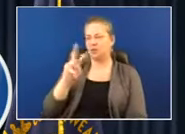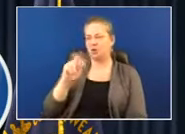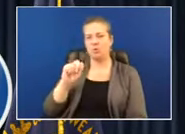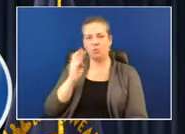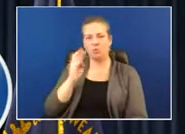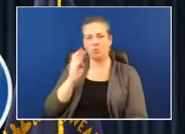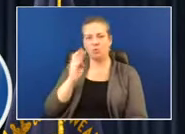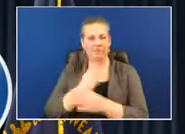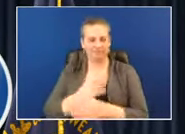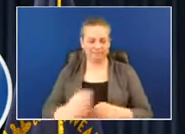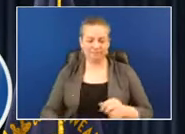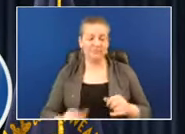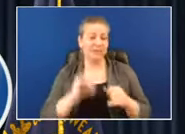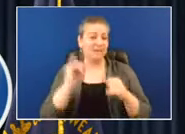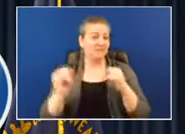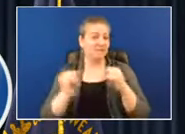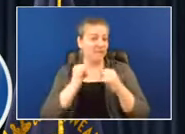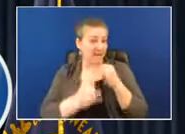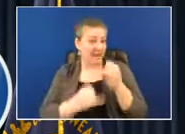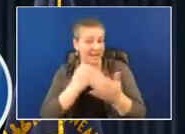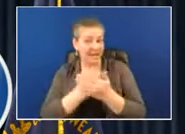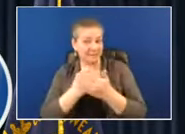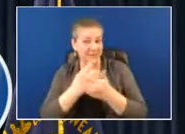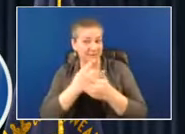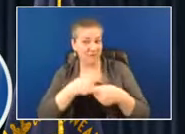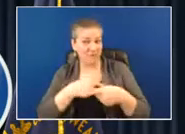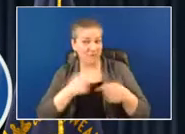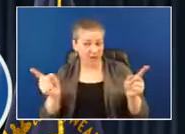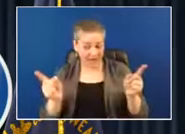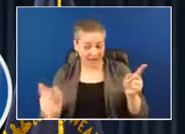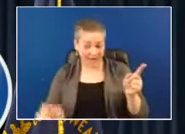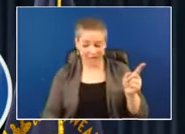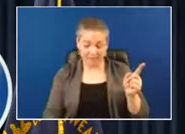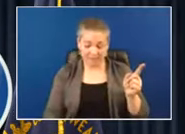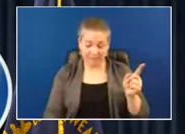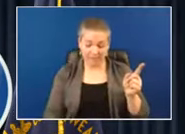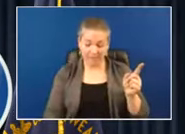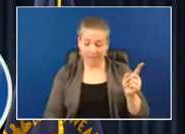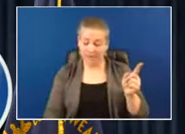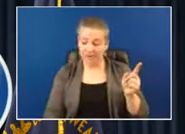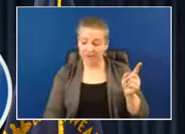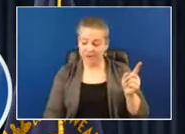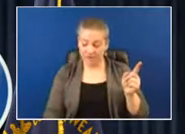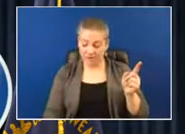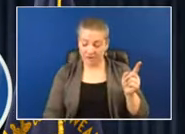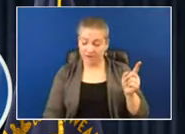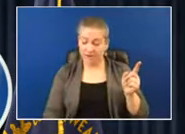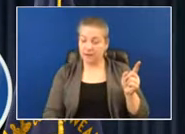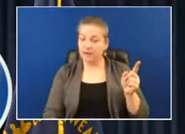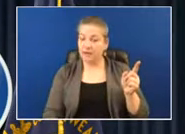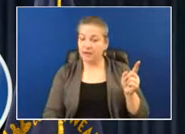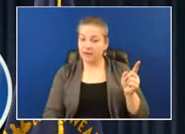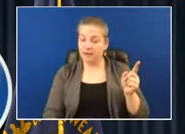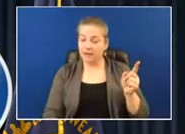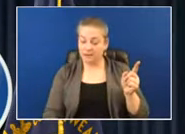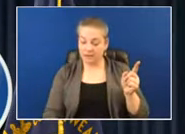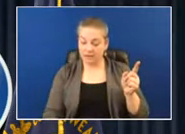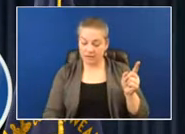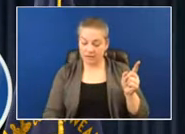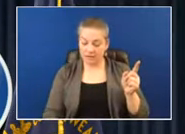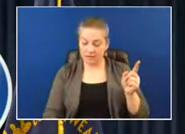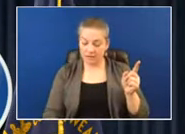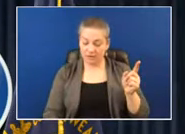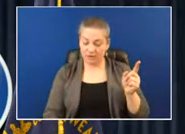final economic development announcement today is another great bourbon announcement, this one in Bracken County. Yesterday, we